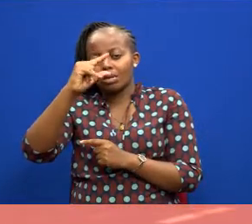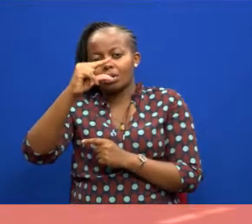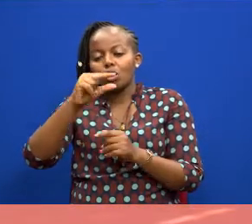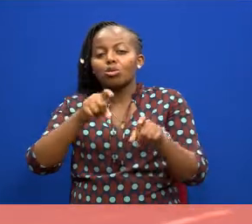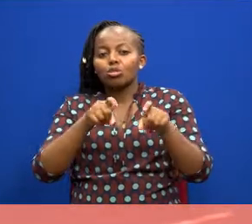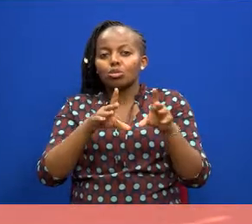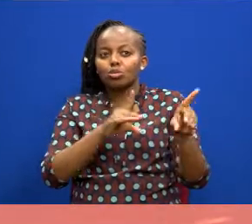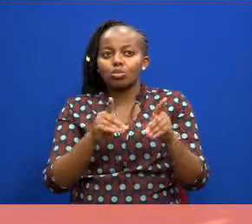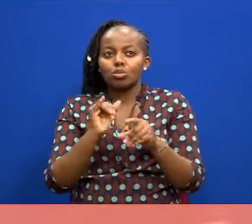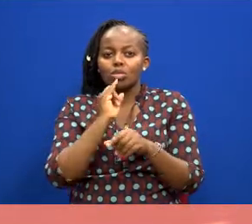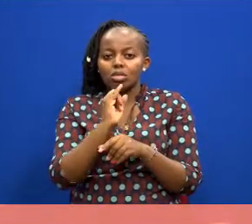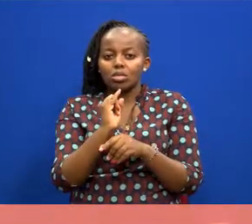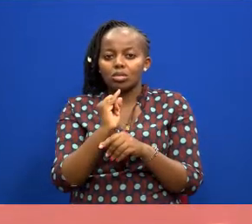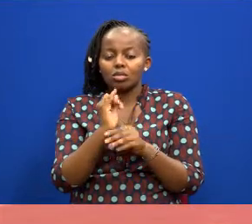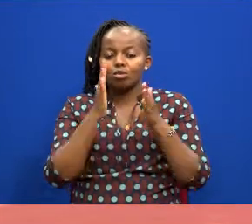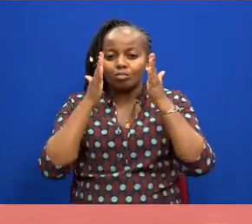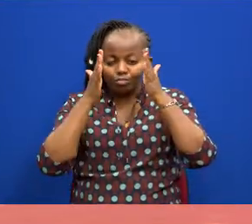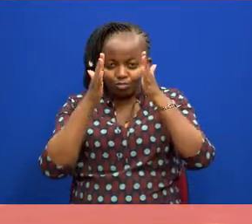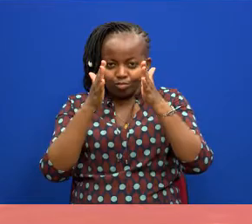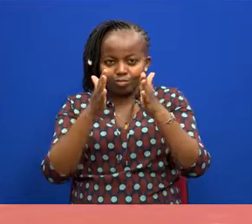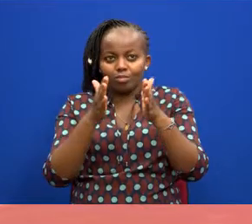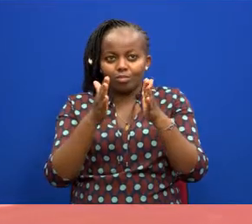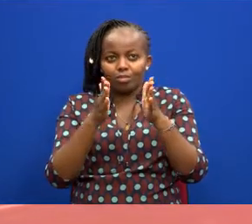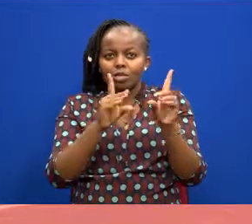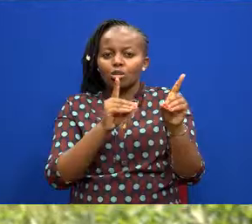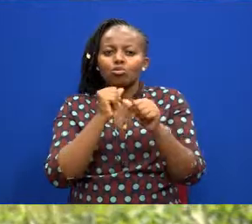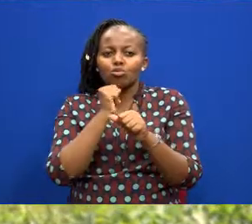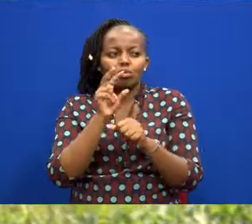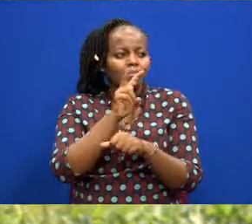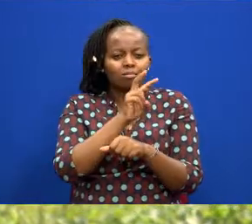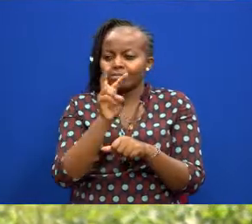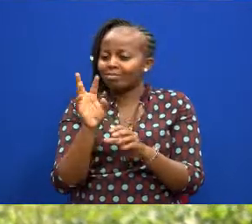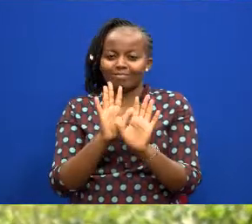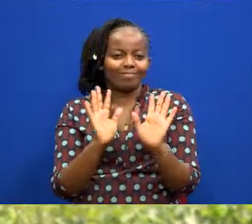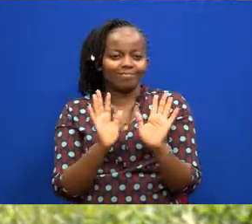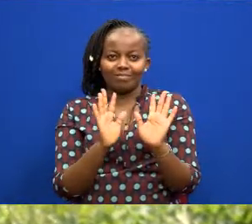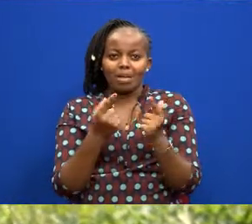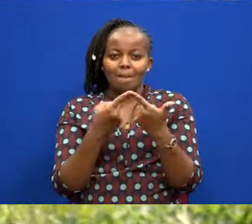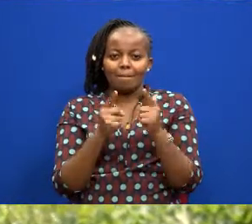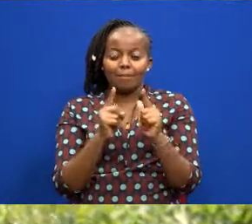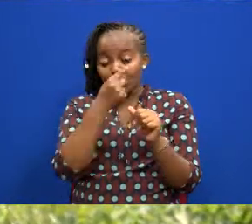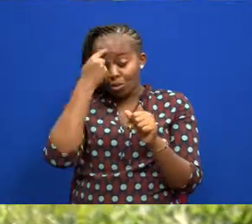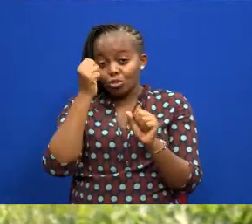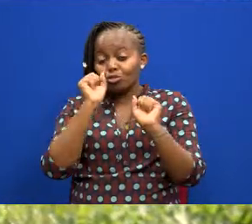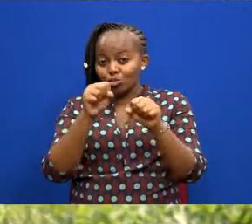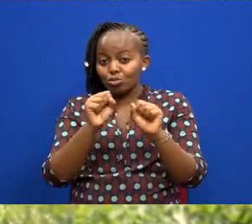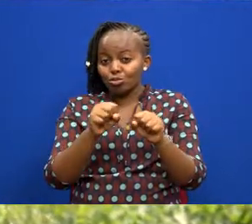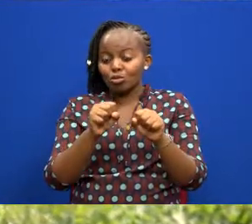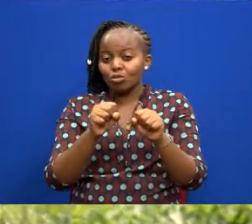all you need to do is to stay focused. Don't keep looking sideways because it will slow you